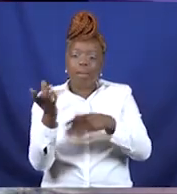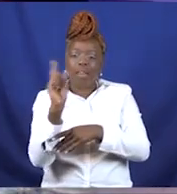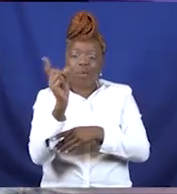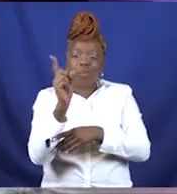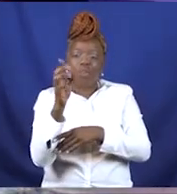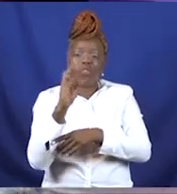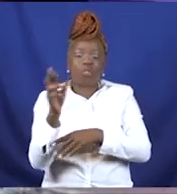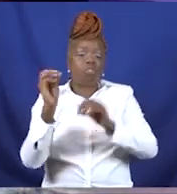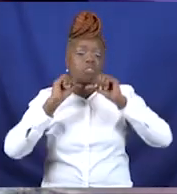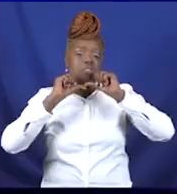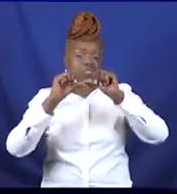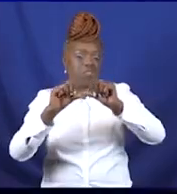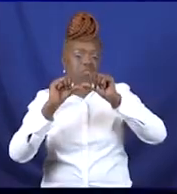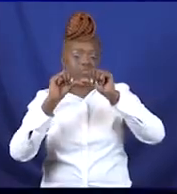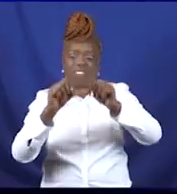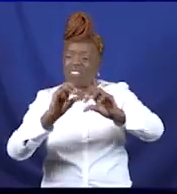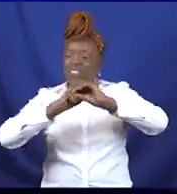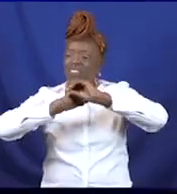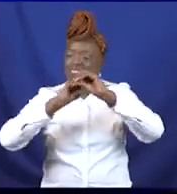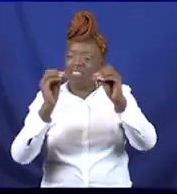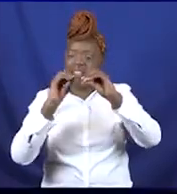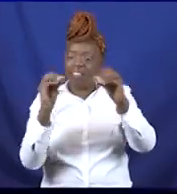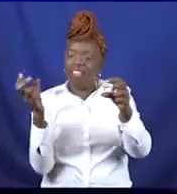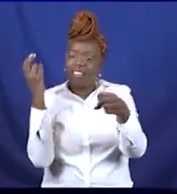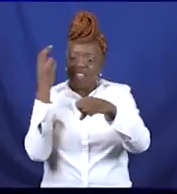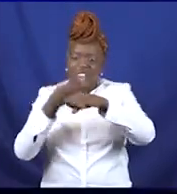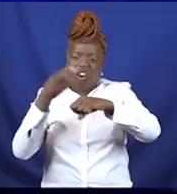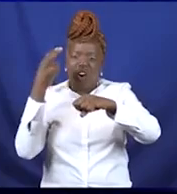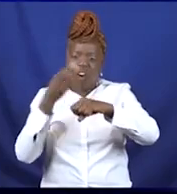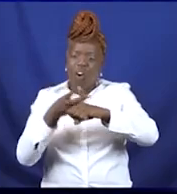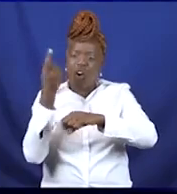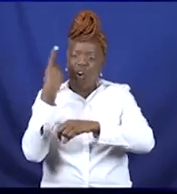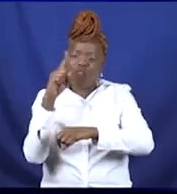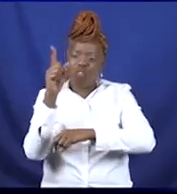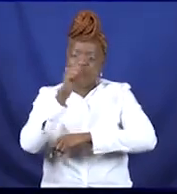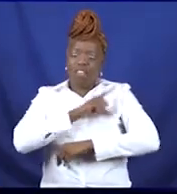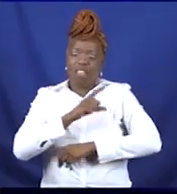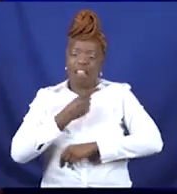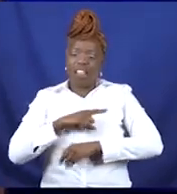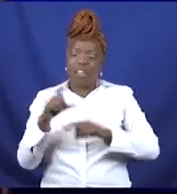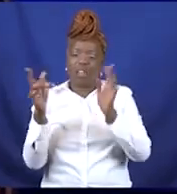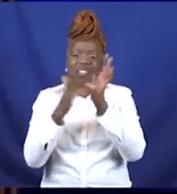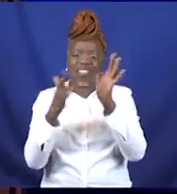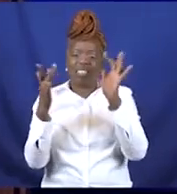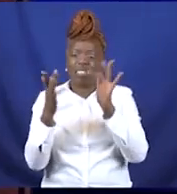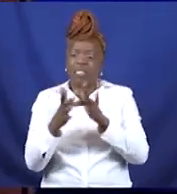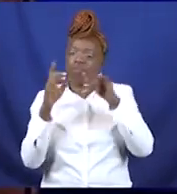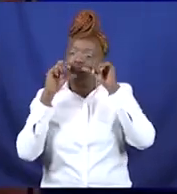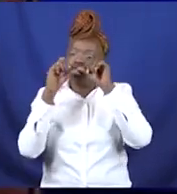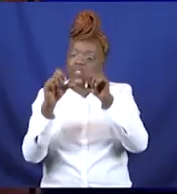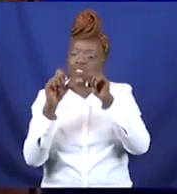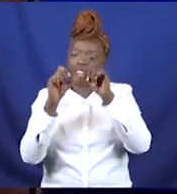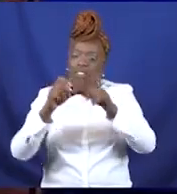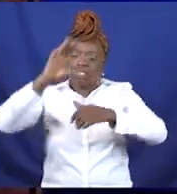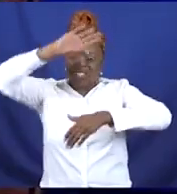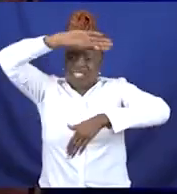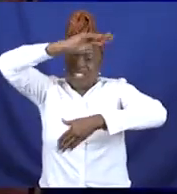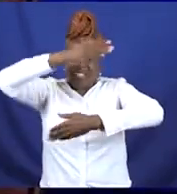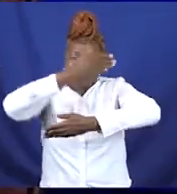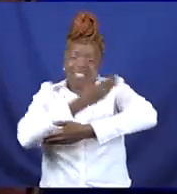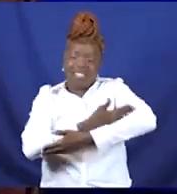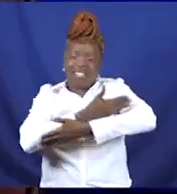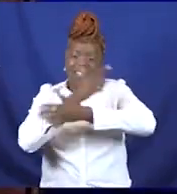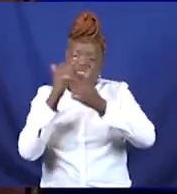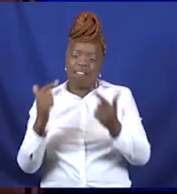too hard for the Lord, because Jesus is still the Son of the living God. And he's not just the Son